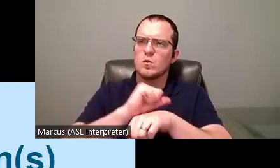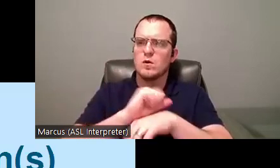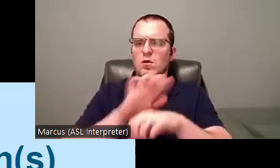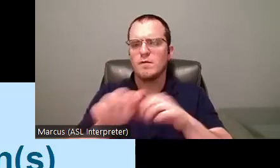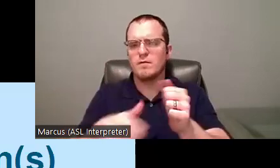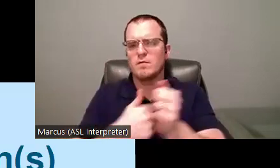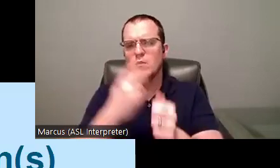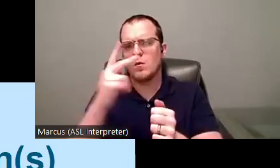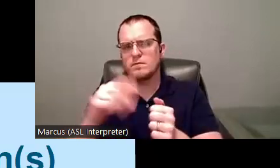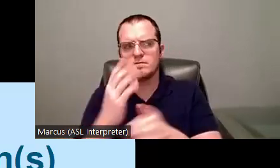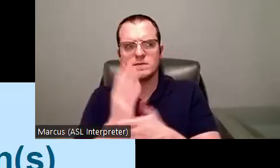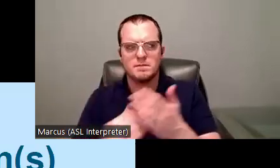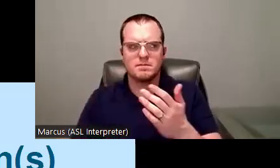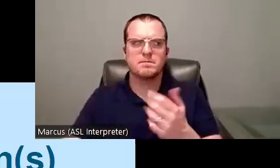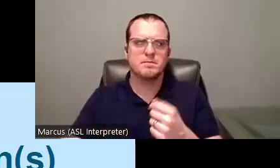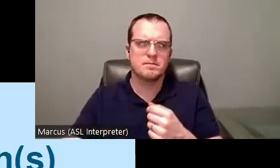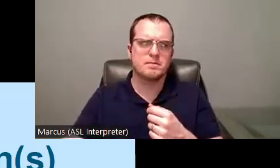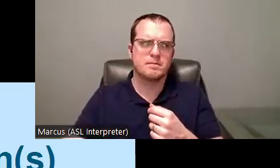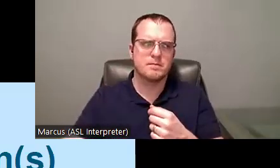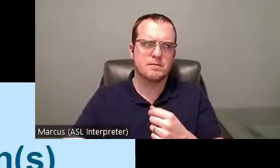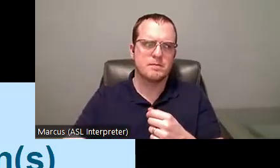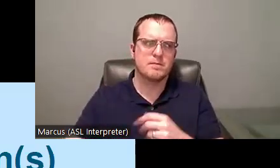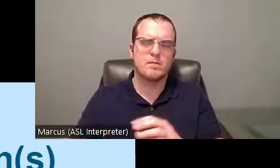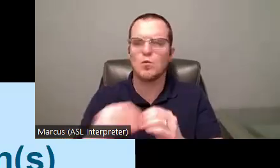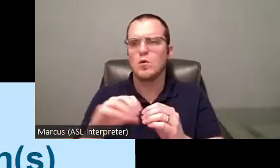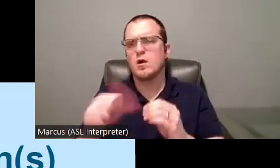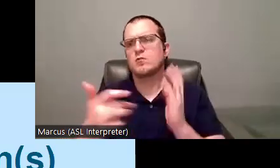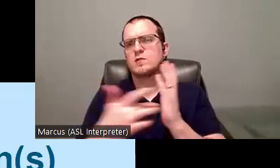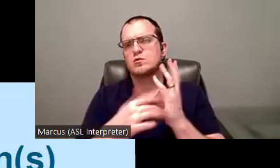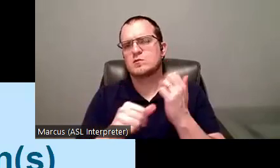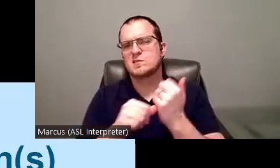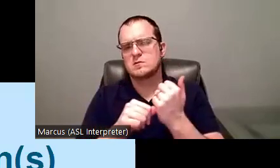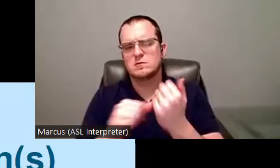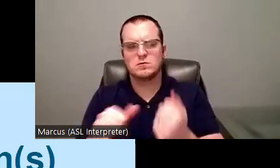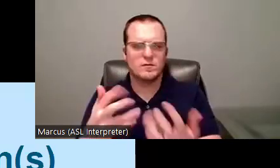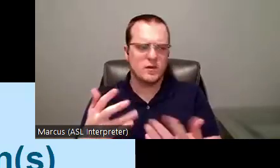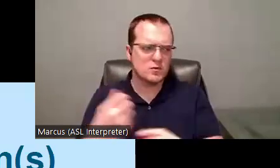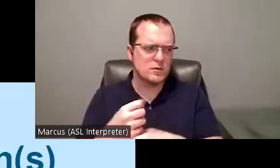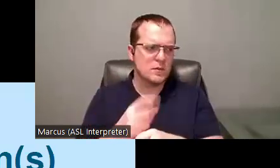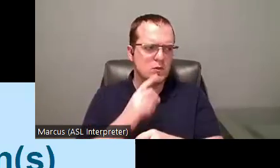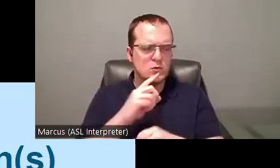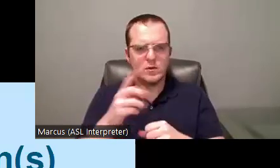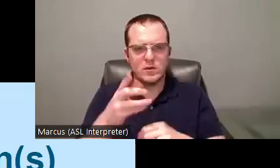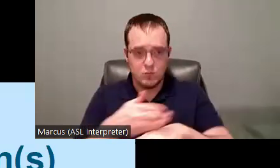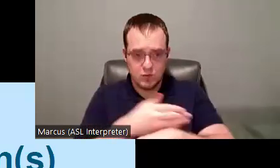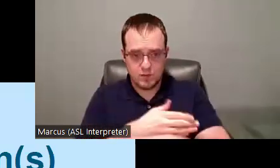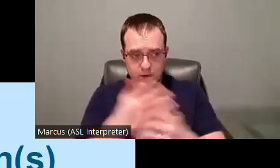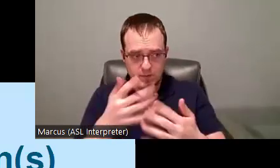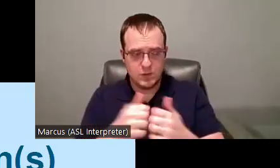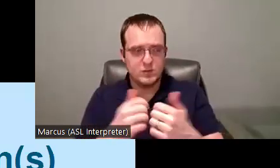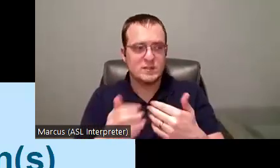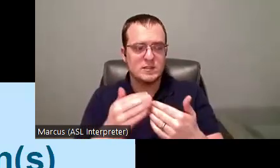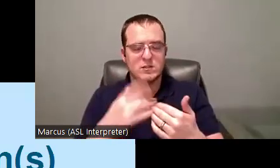in some cases working with technical assistance providers of making sure that the improvements they do are easy for